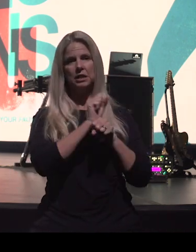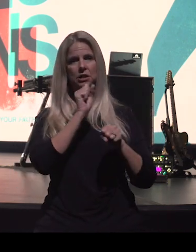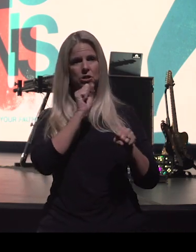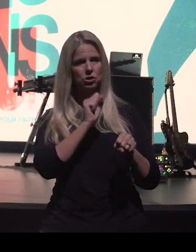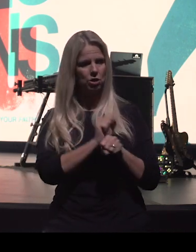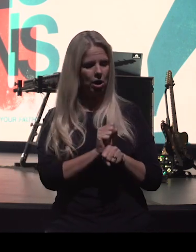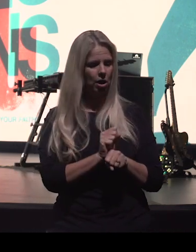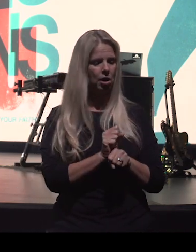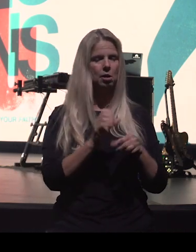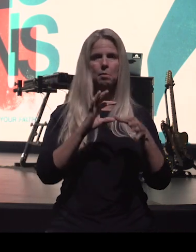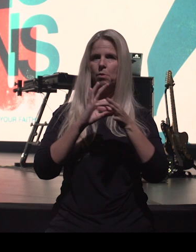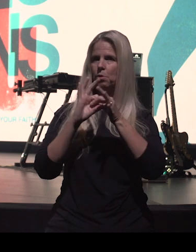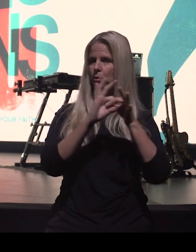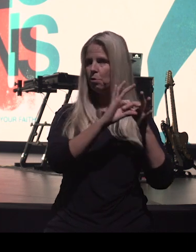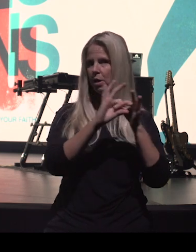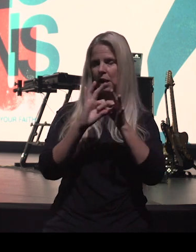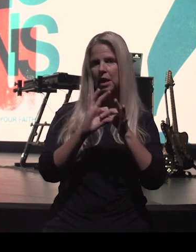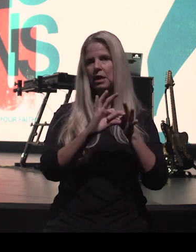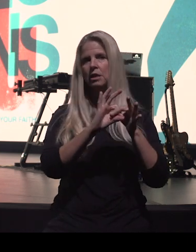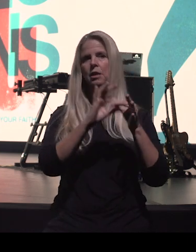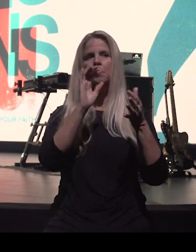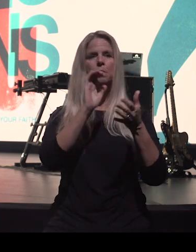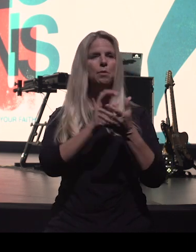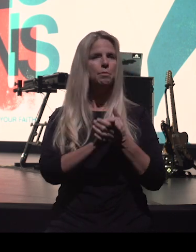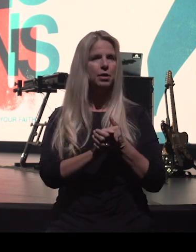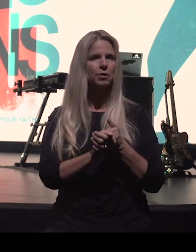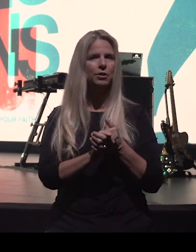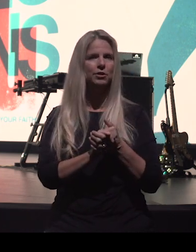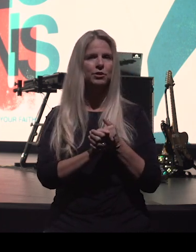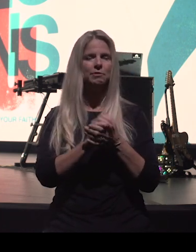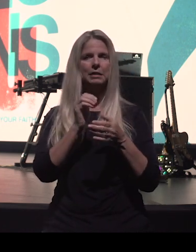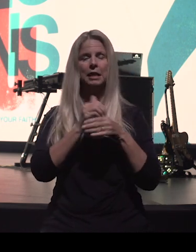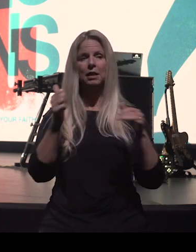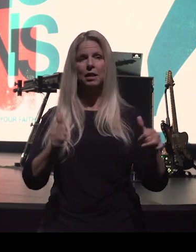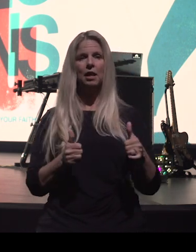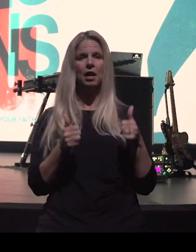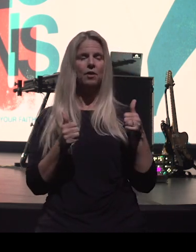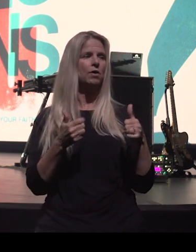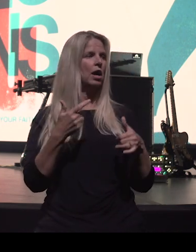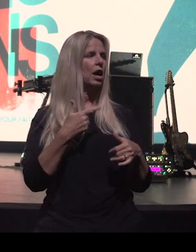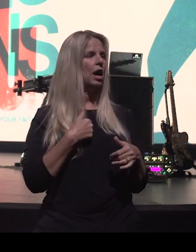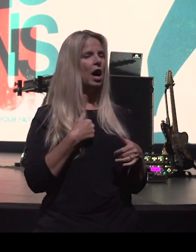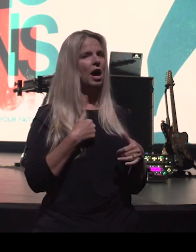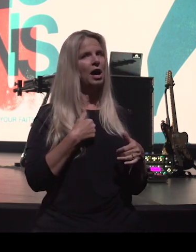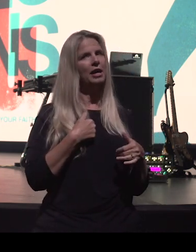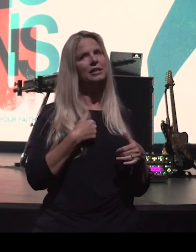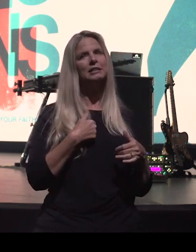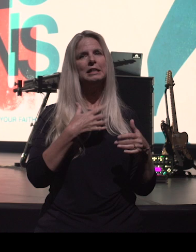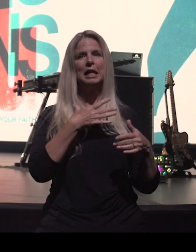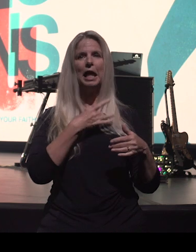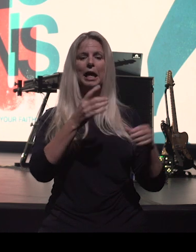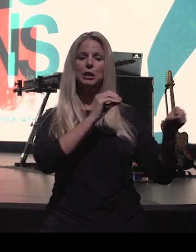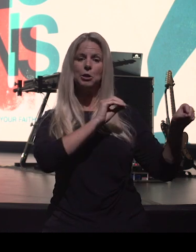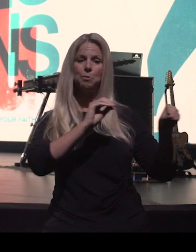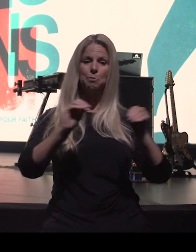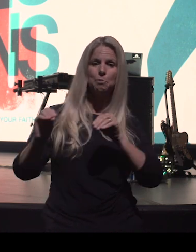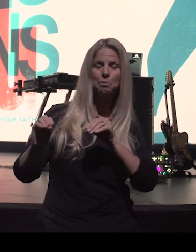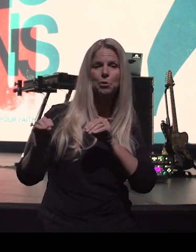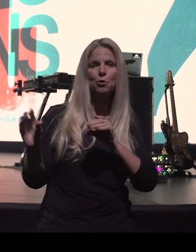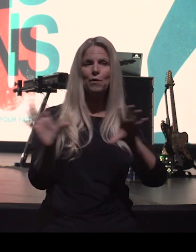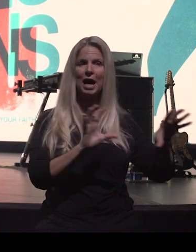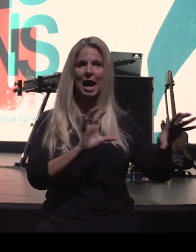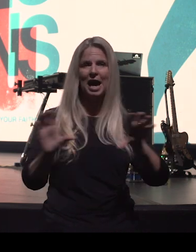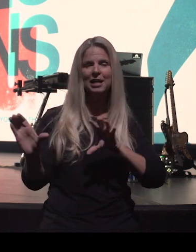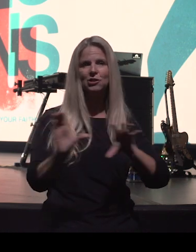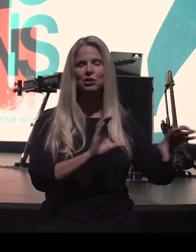stuck in a relationship, in a marriage, just in life. You know, I'm a movement forward kind of guy, really impatient. I